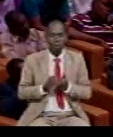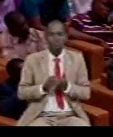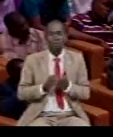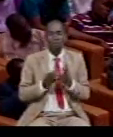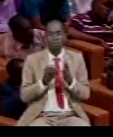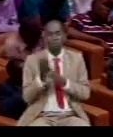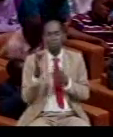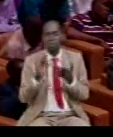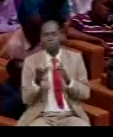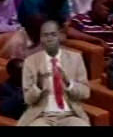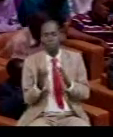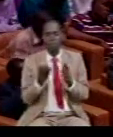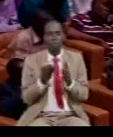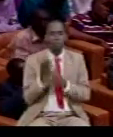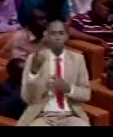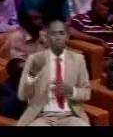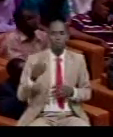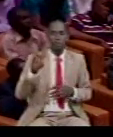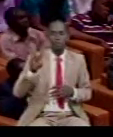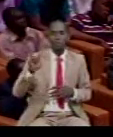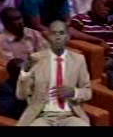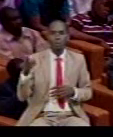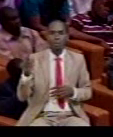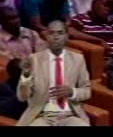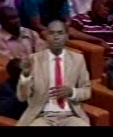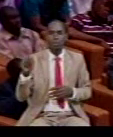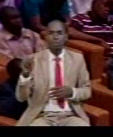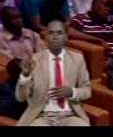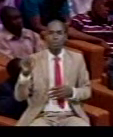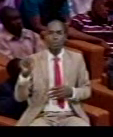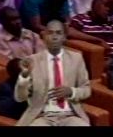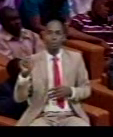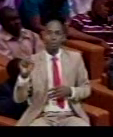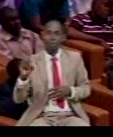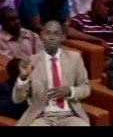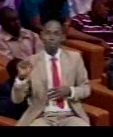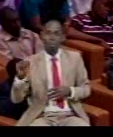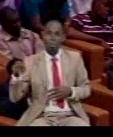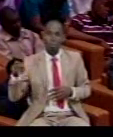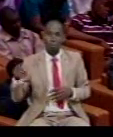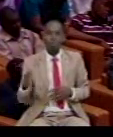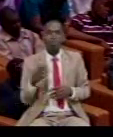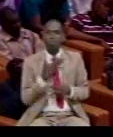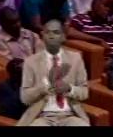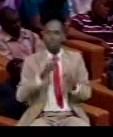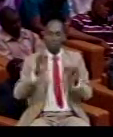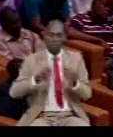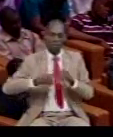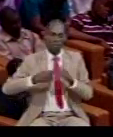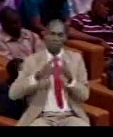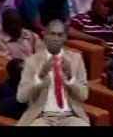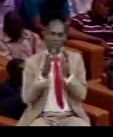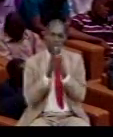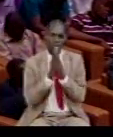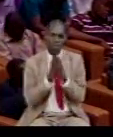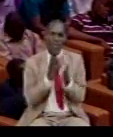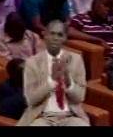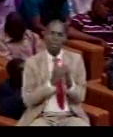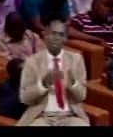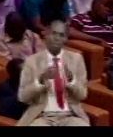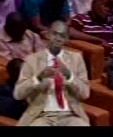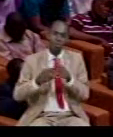heart. Remember what Jesus said, that our healing tonight is carry go, and